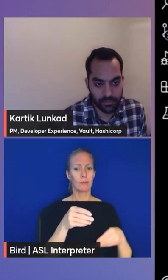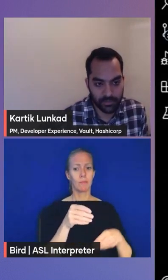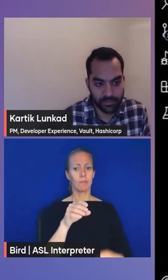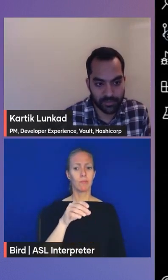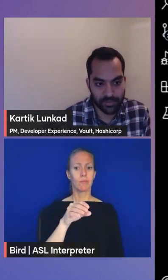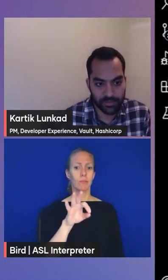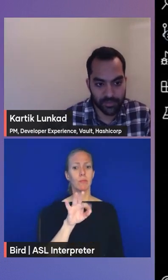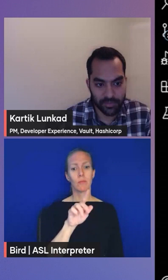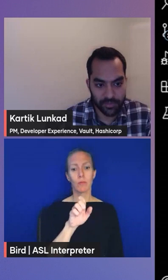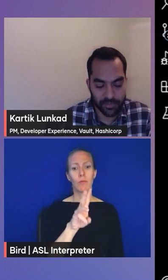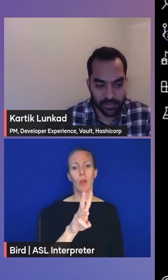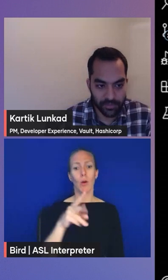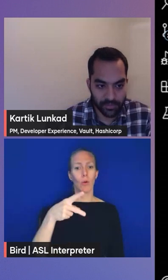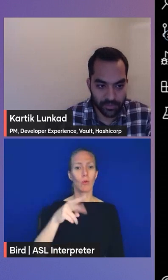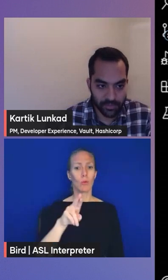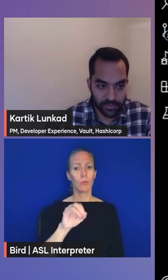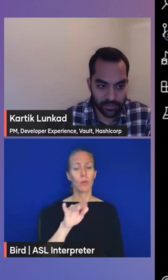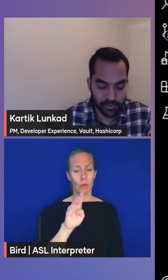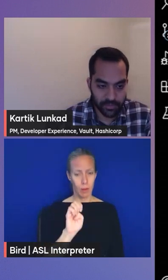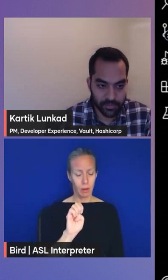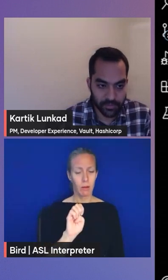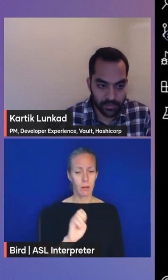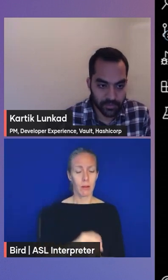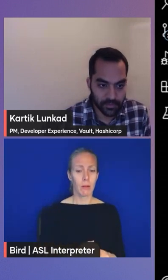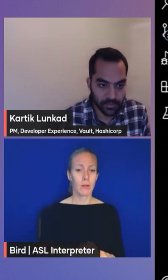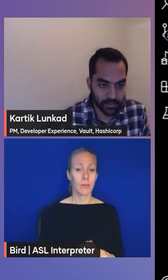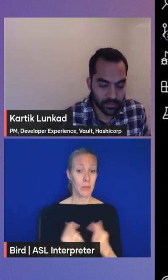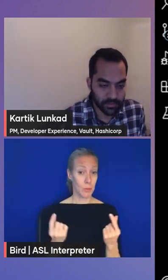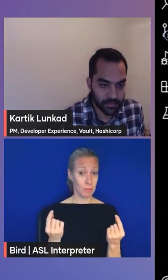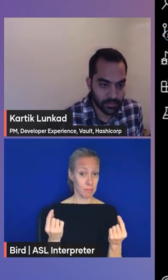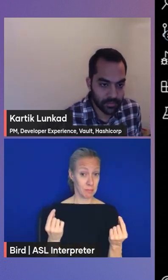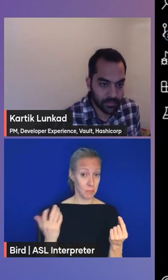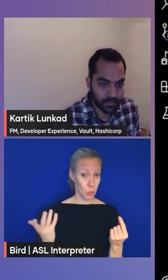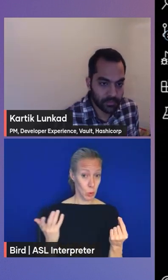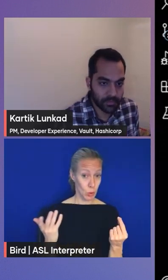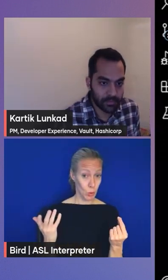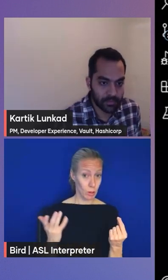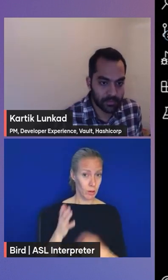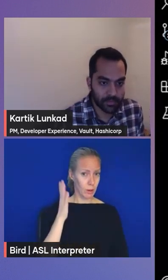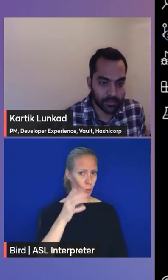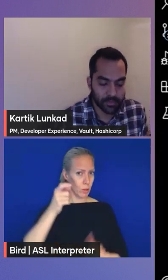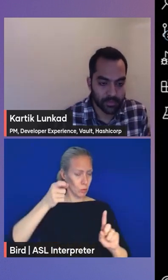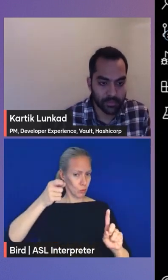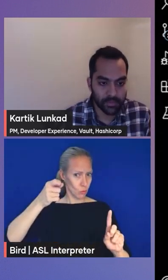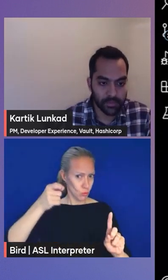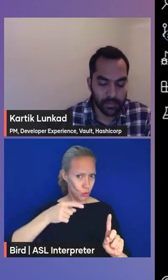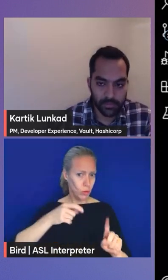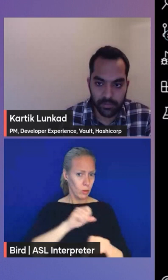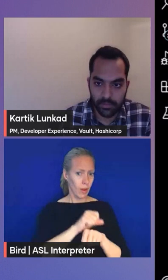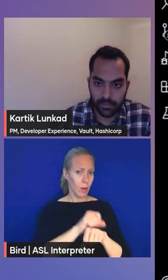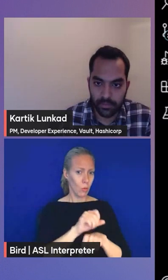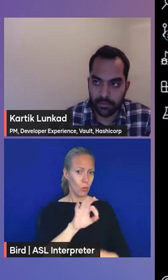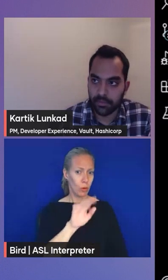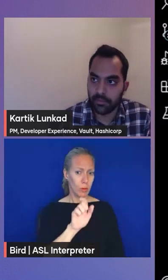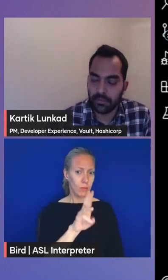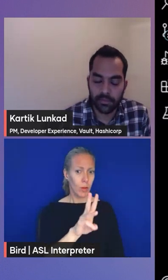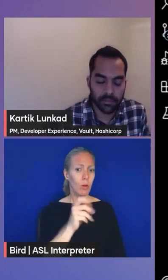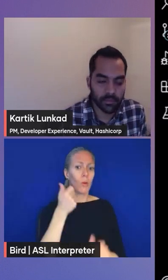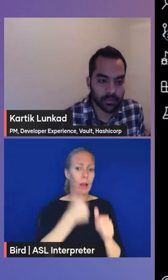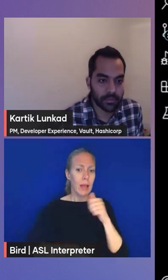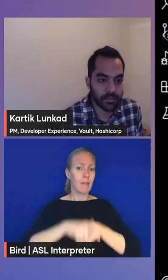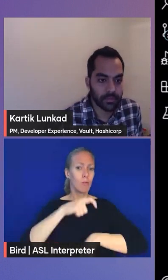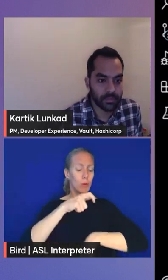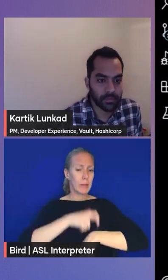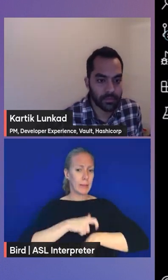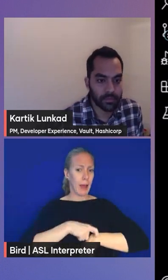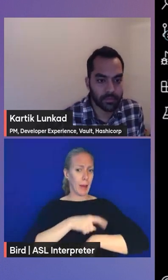file, what we're doing is we trigger this workflow and upon every time there's a commit to